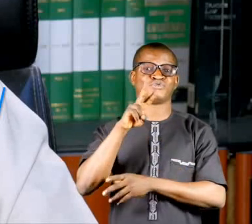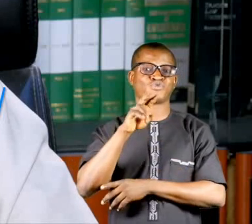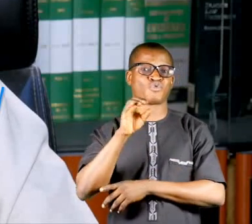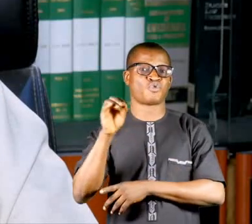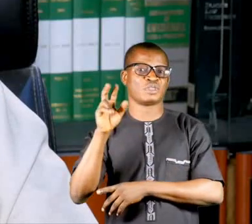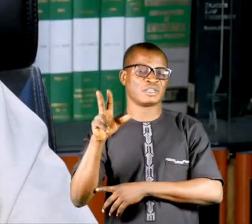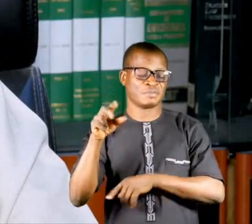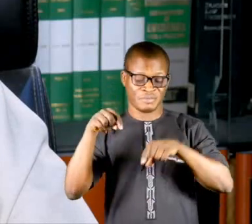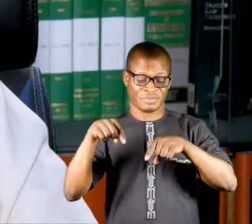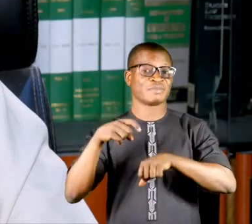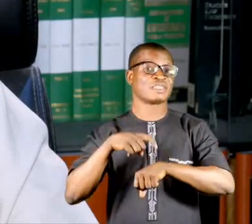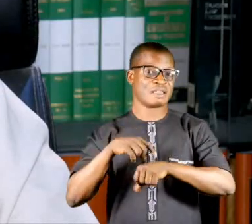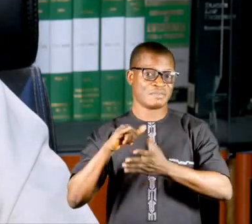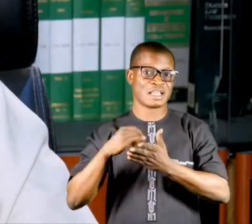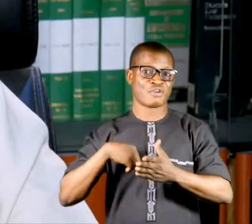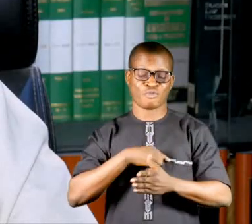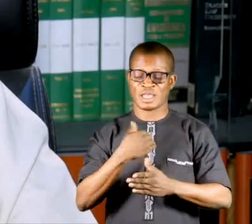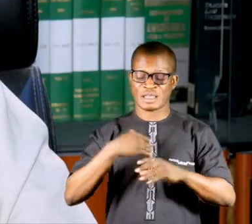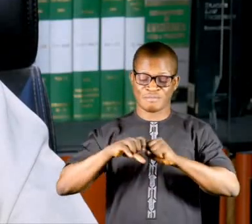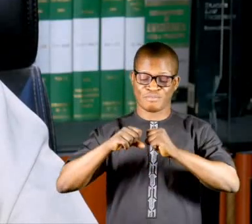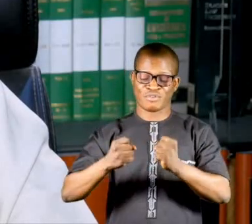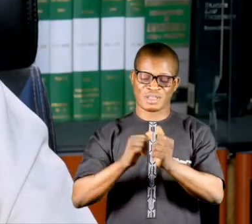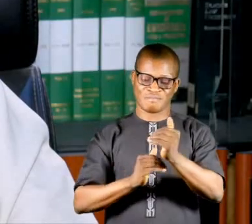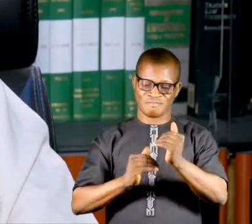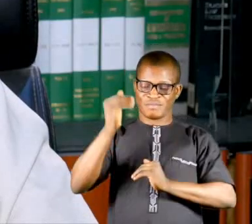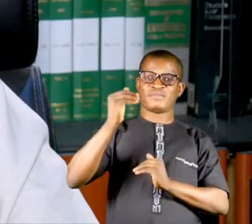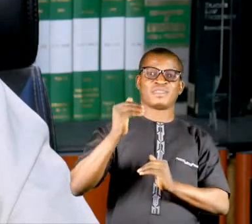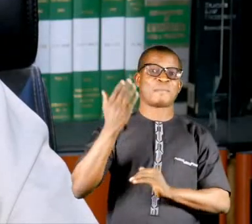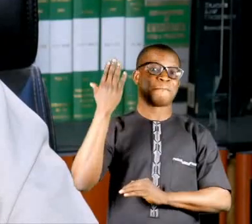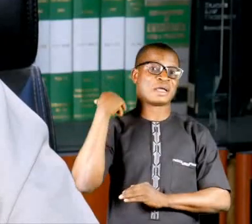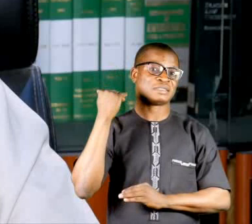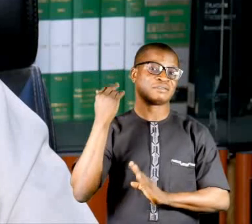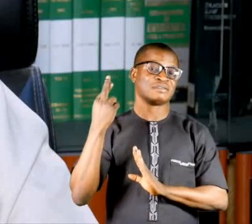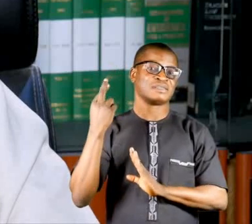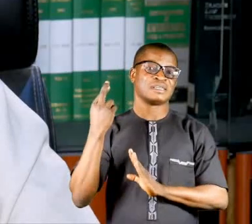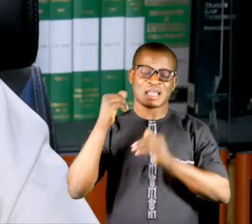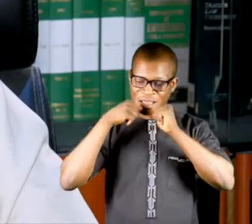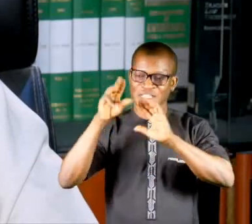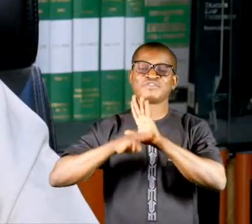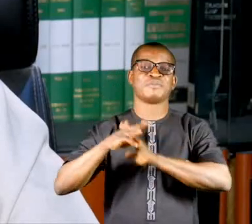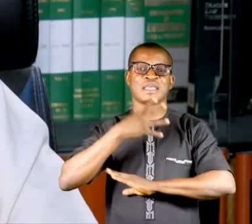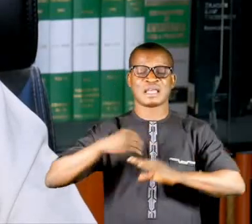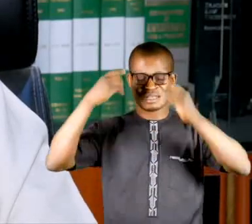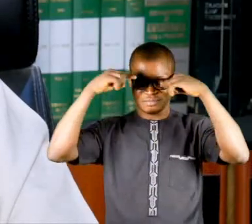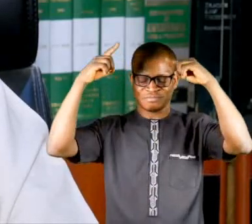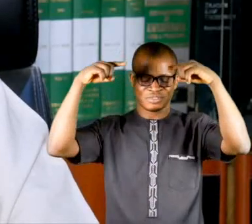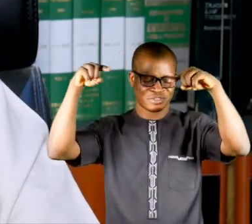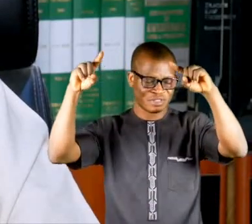This is the time we have broken and surpassed the previous records of